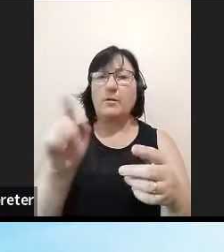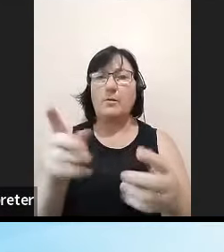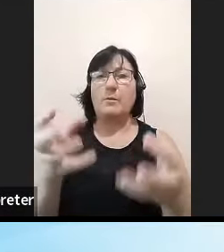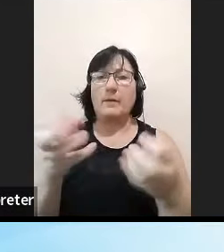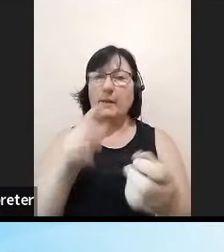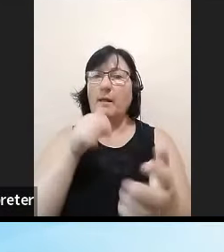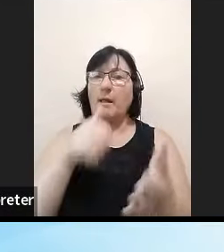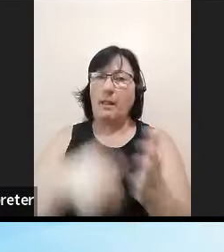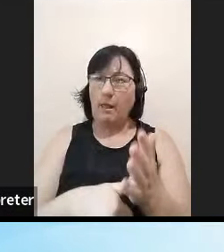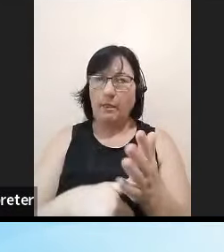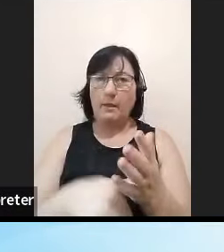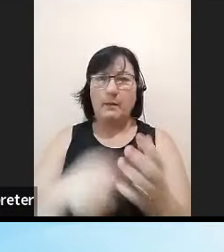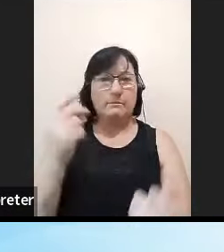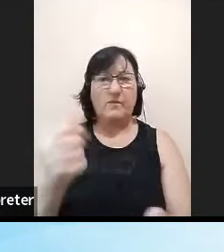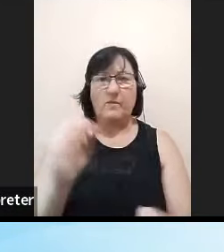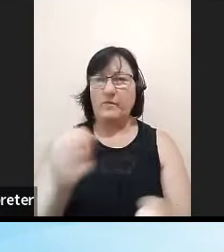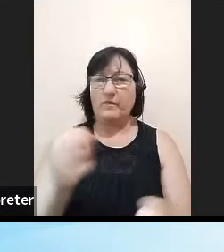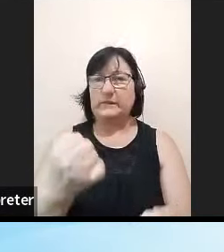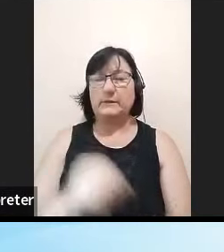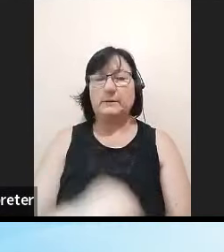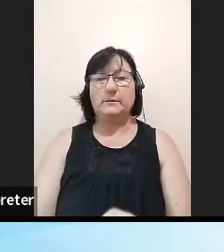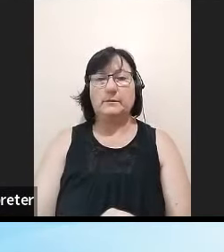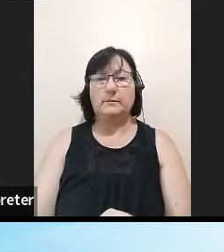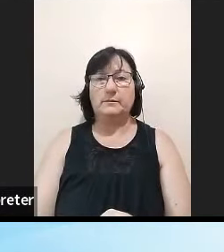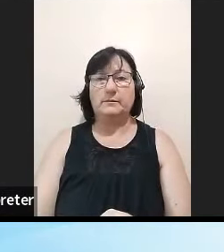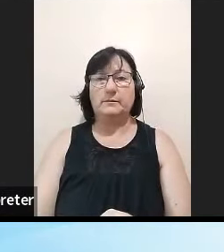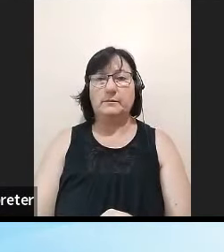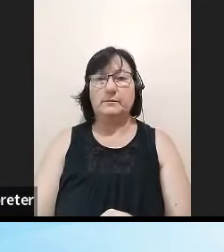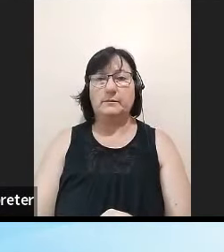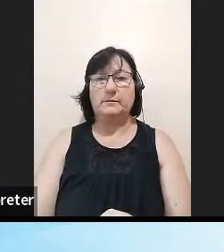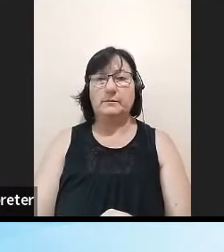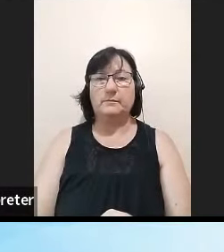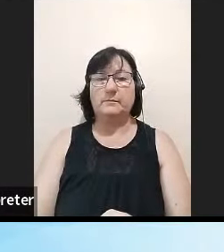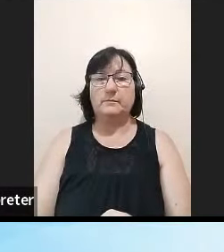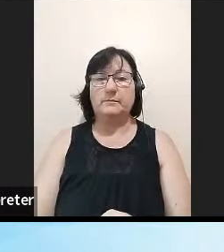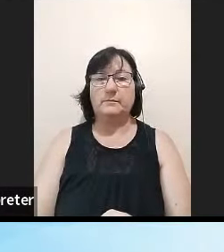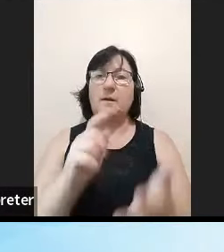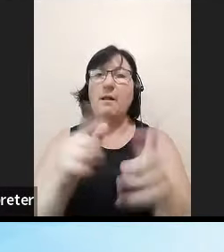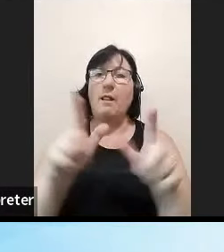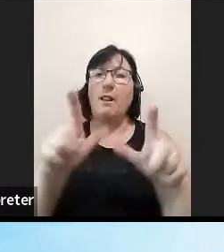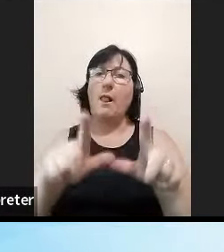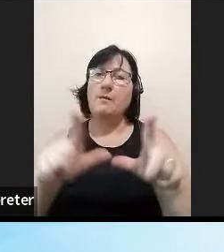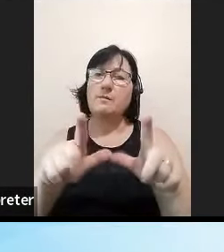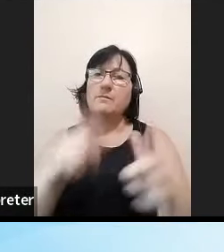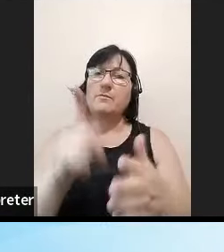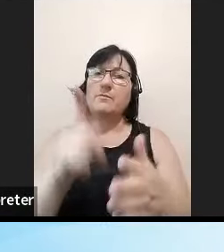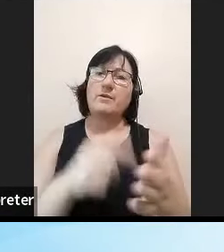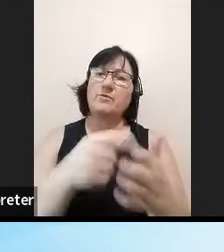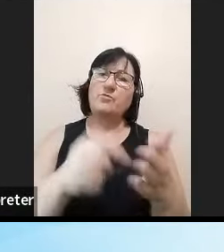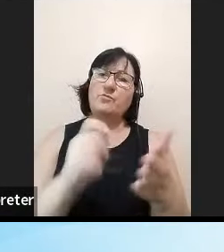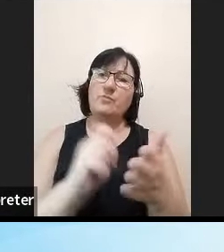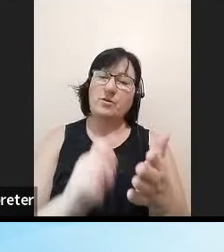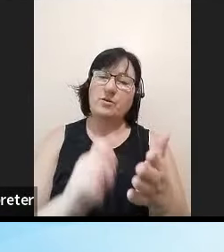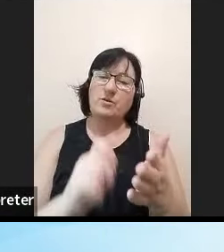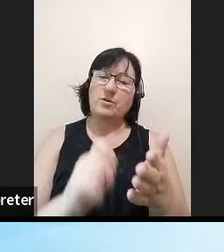The licensing registration also, remember with the launching of